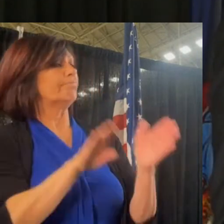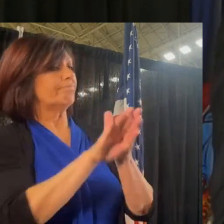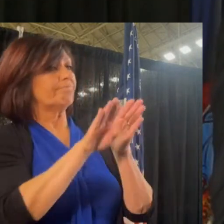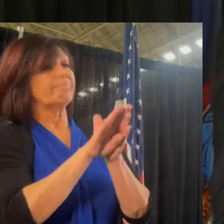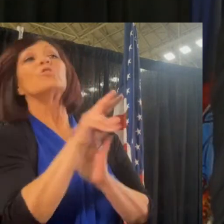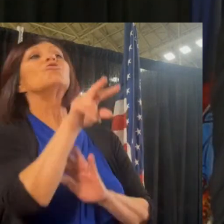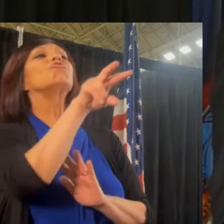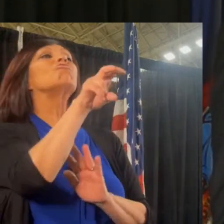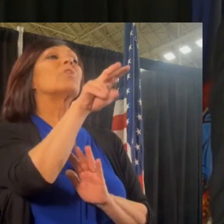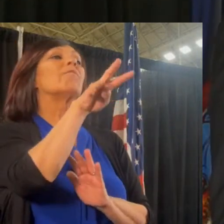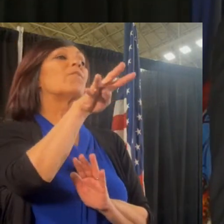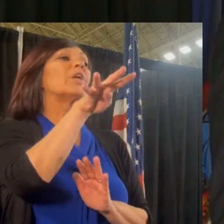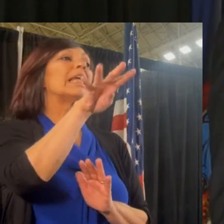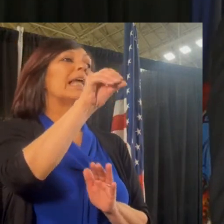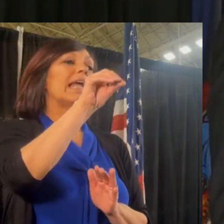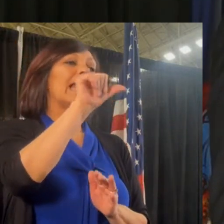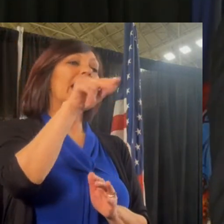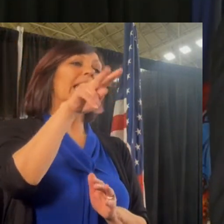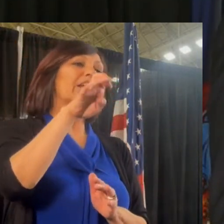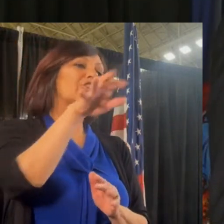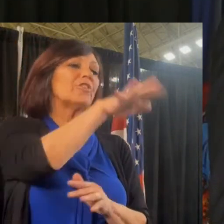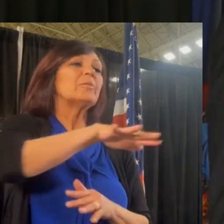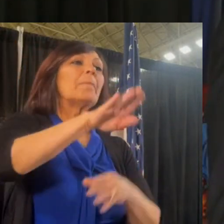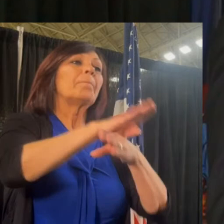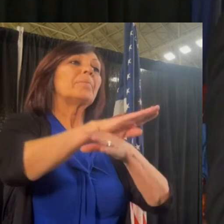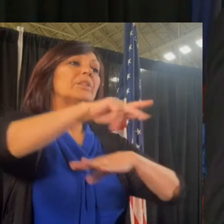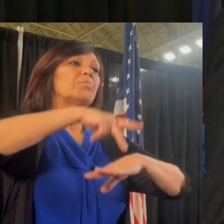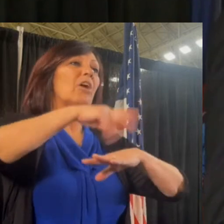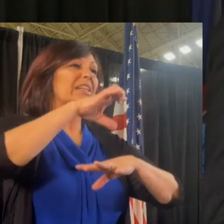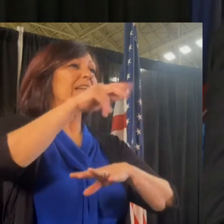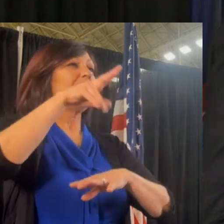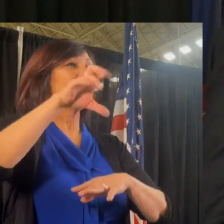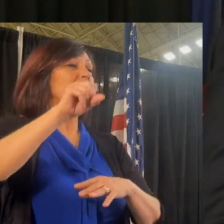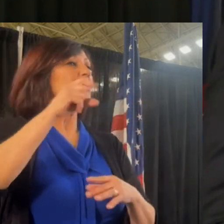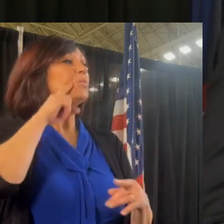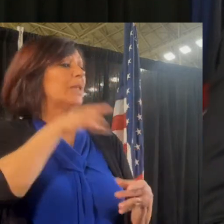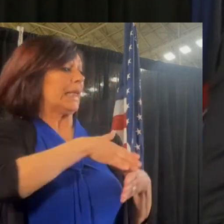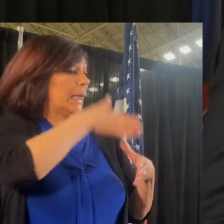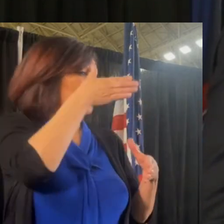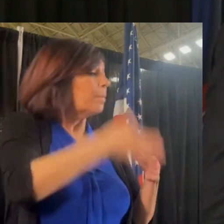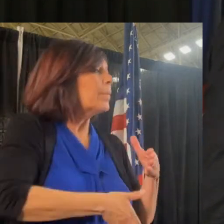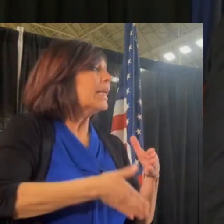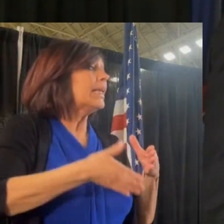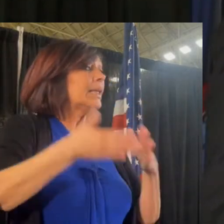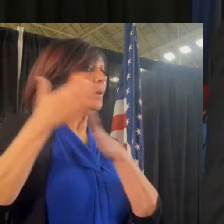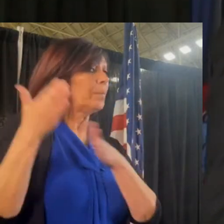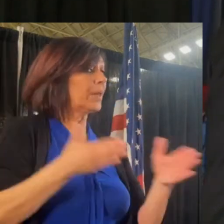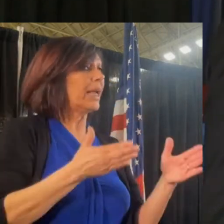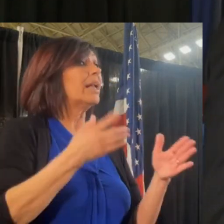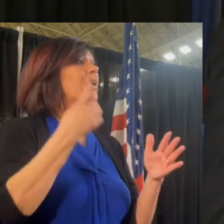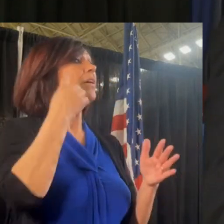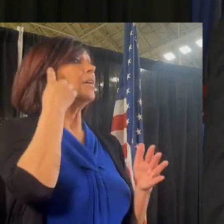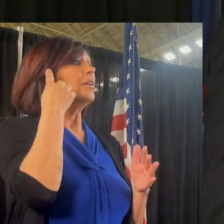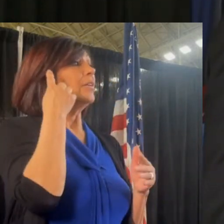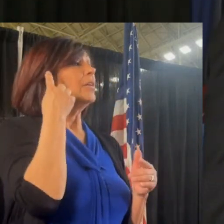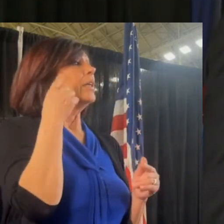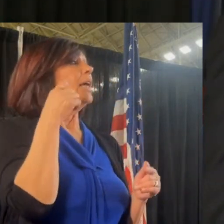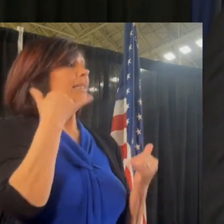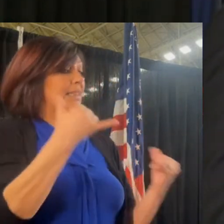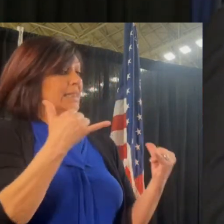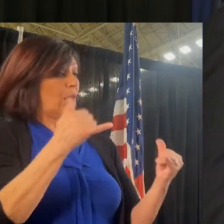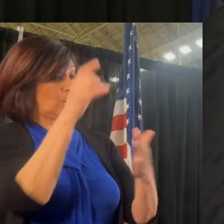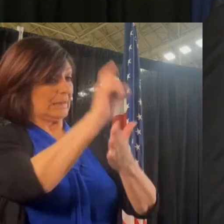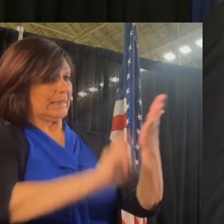the 240-acre agribusiness park in Evans. We've completed the master plan for the site's development and are